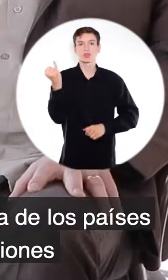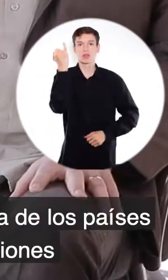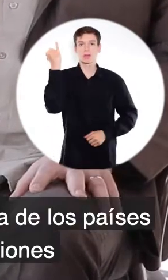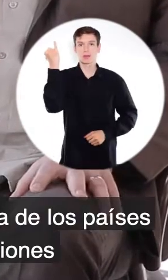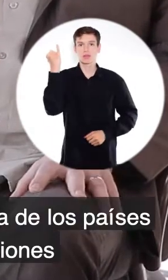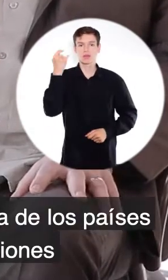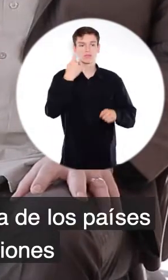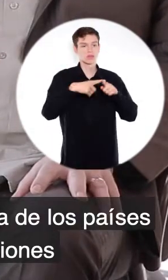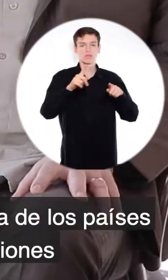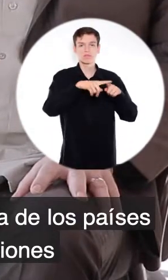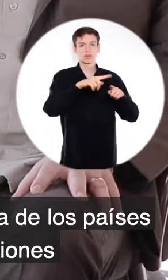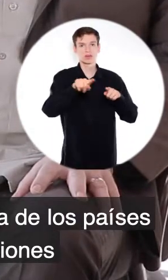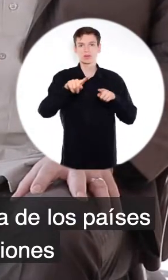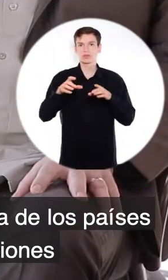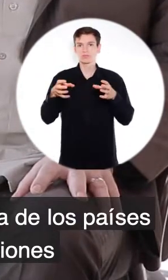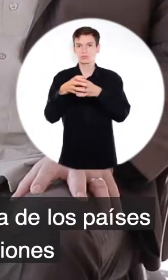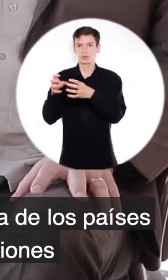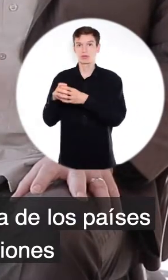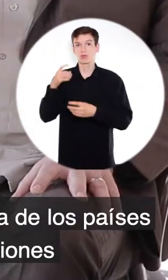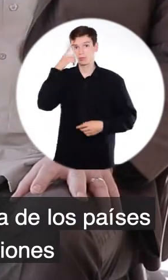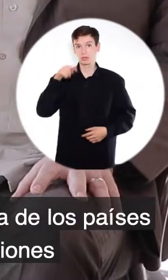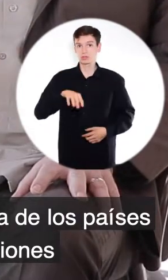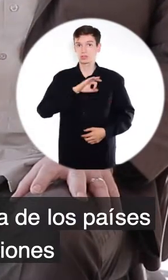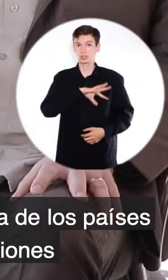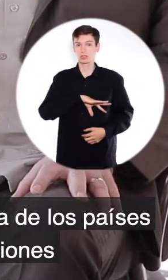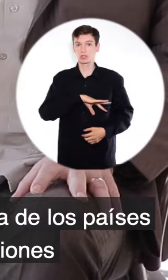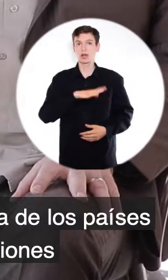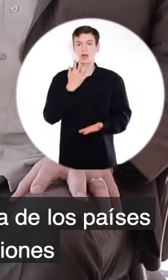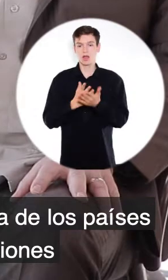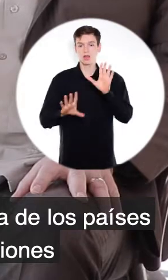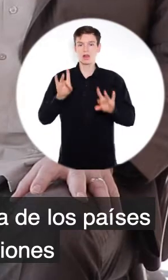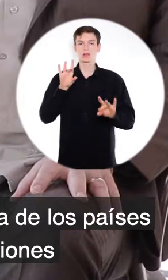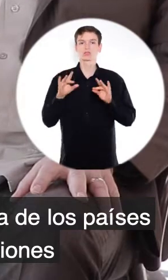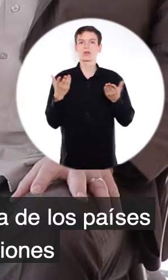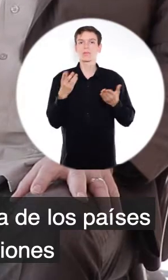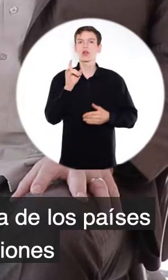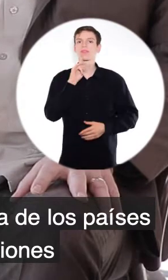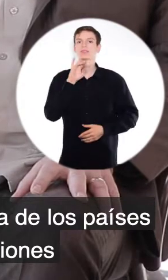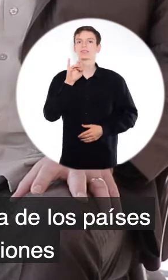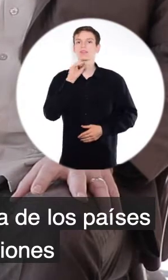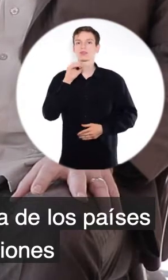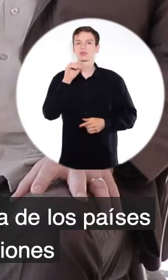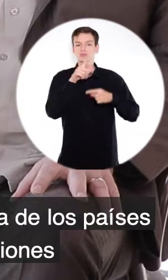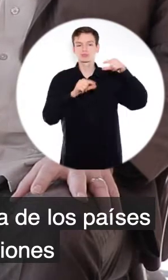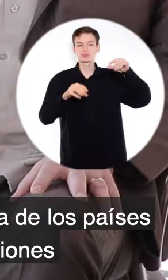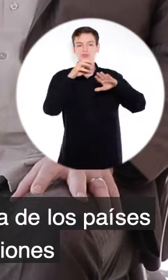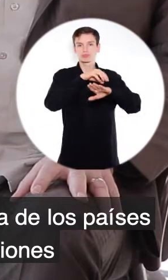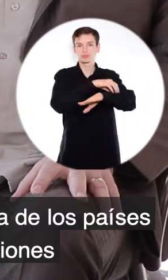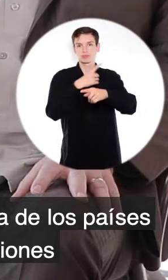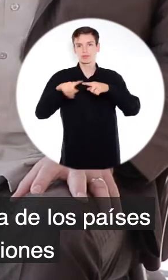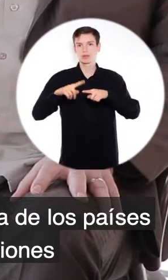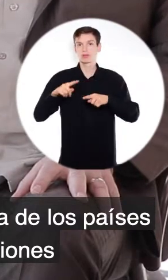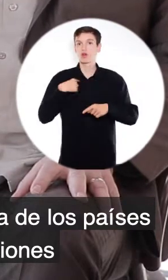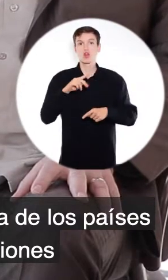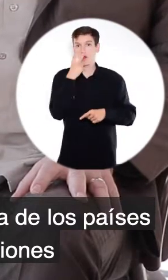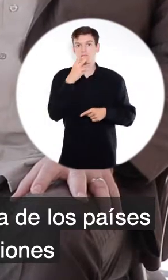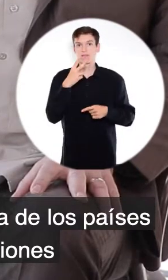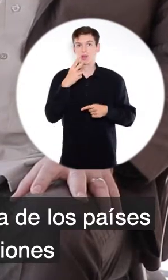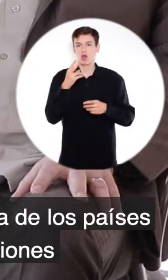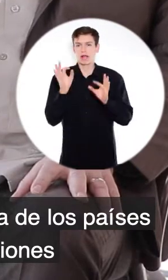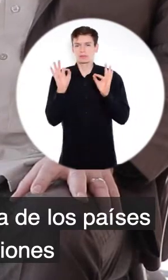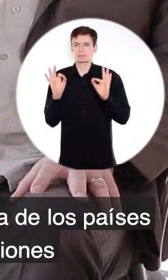So in constituent assembly elections, we usually, in most countries, would allow independents to run in the